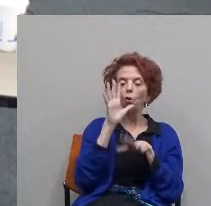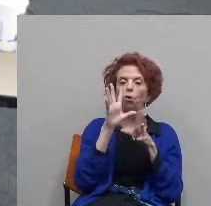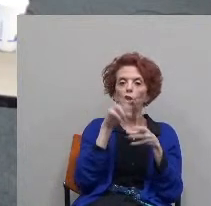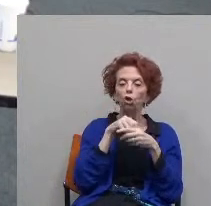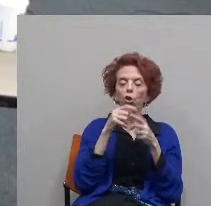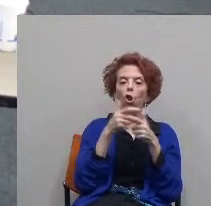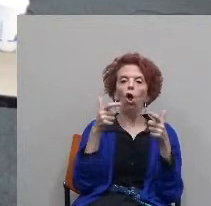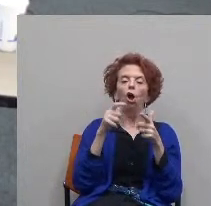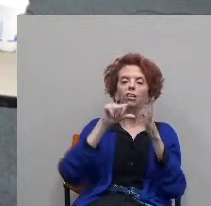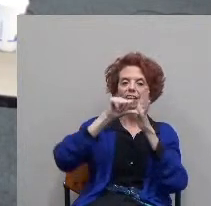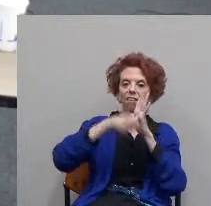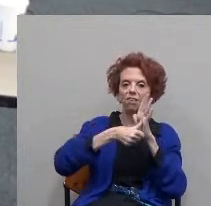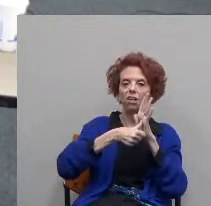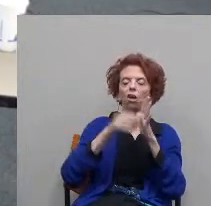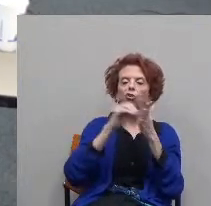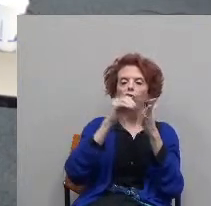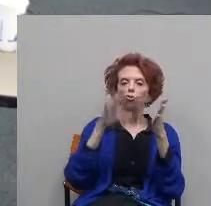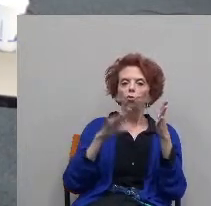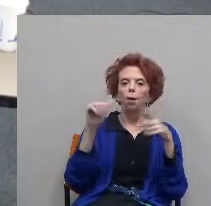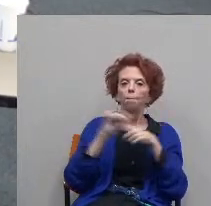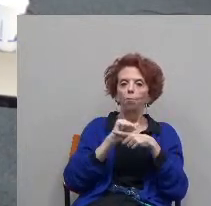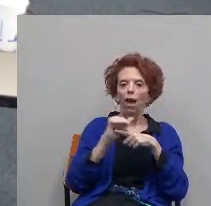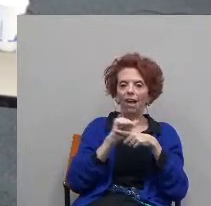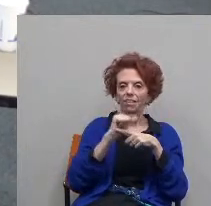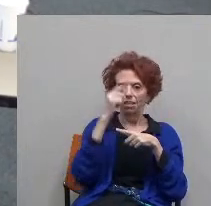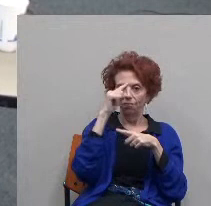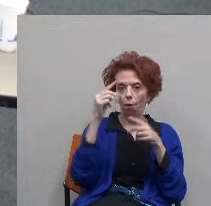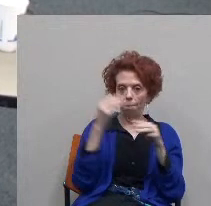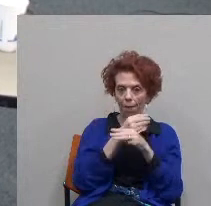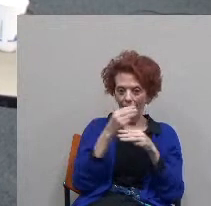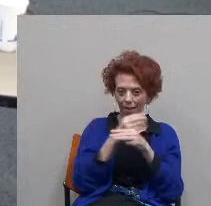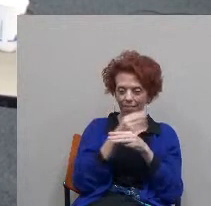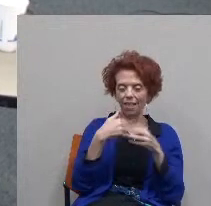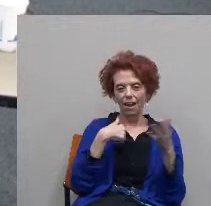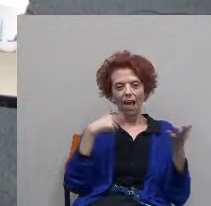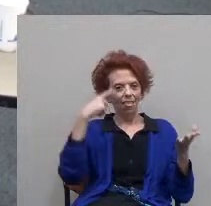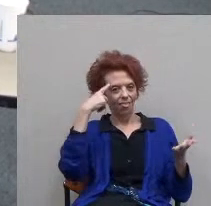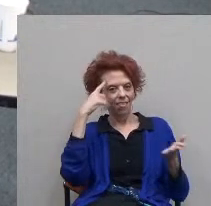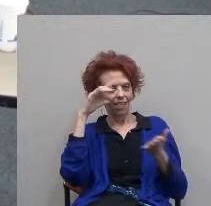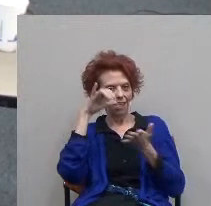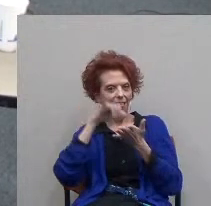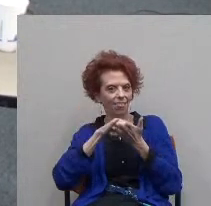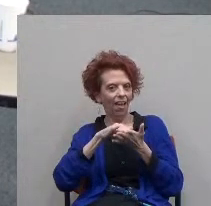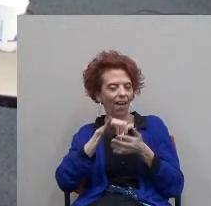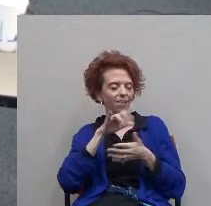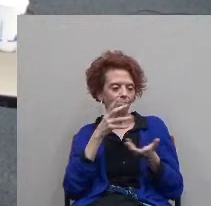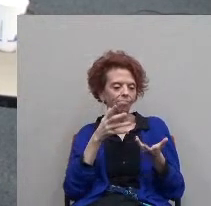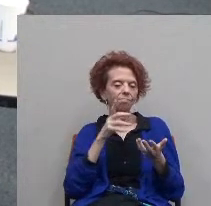a large emphasis on student practice for mathematics. I think this is something that